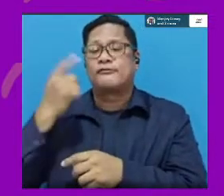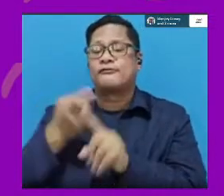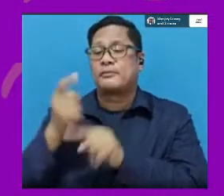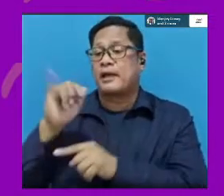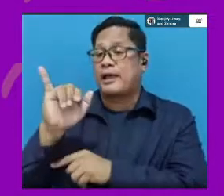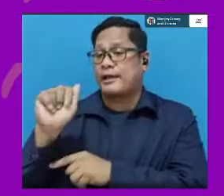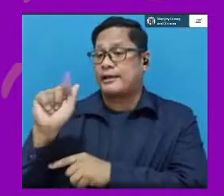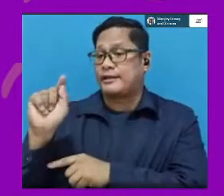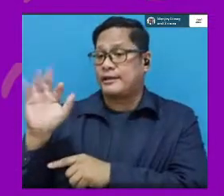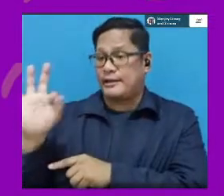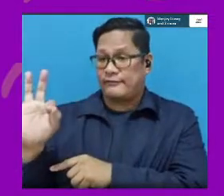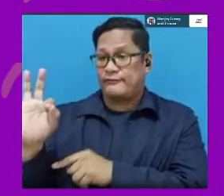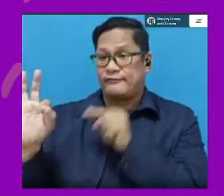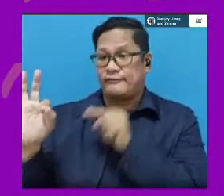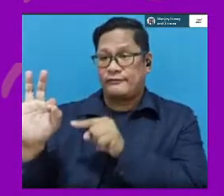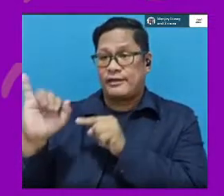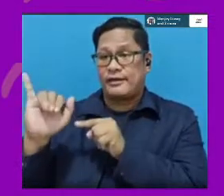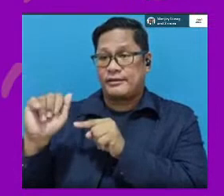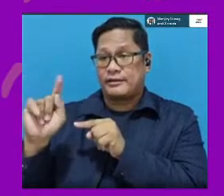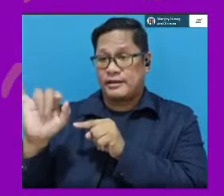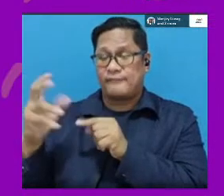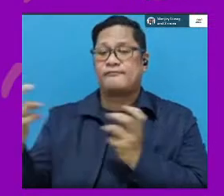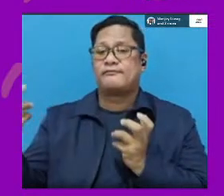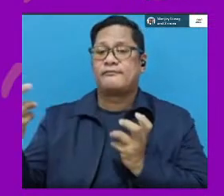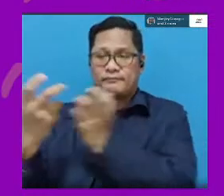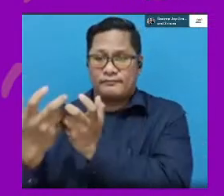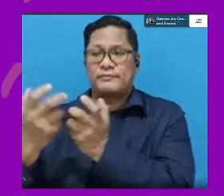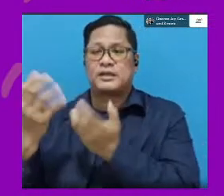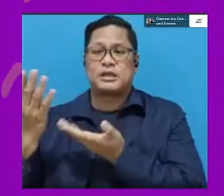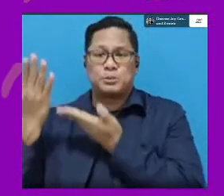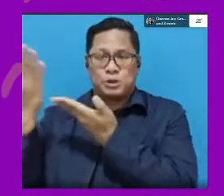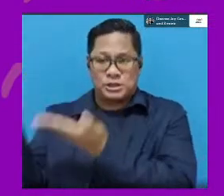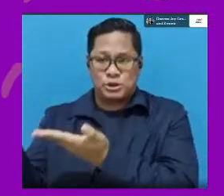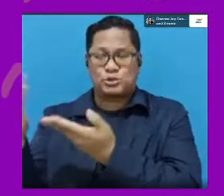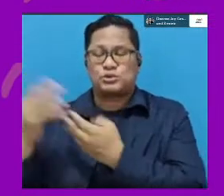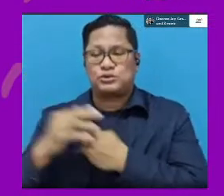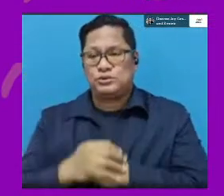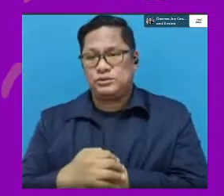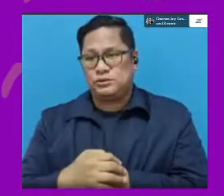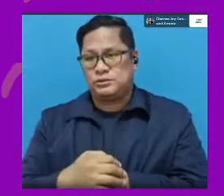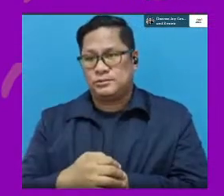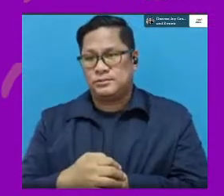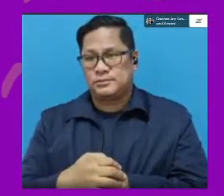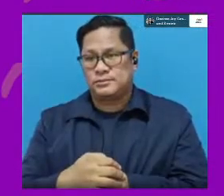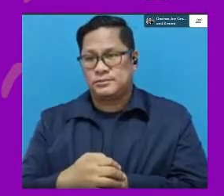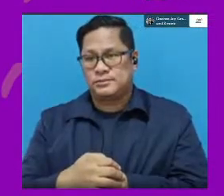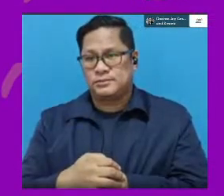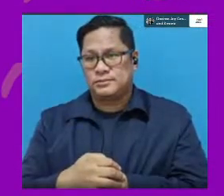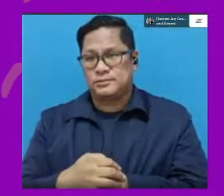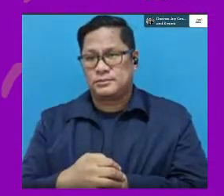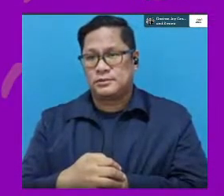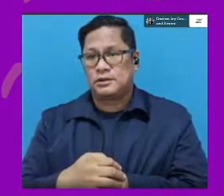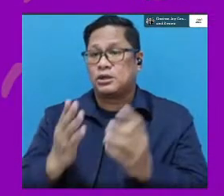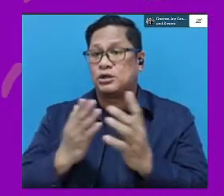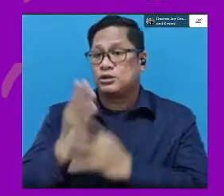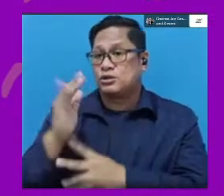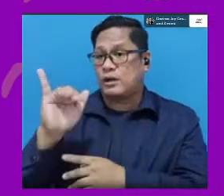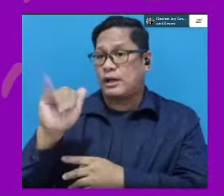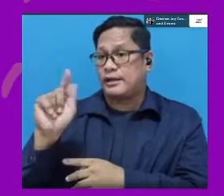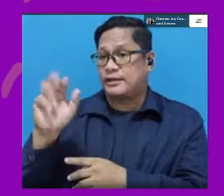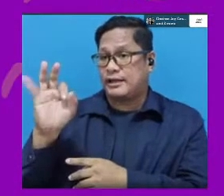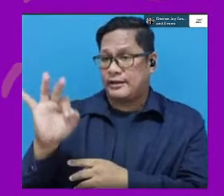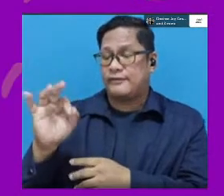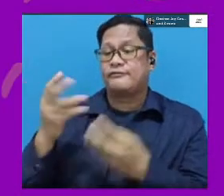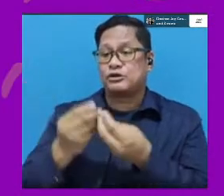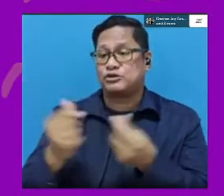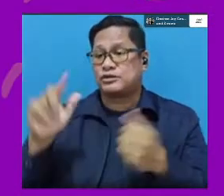the IATF adopted these recommendations through the IATF resolution number